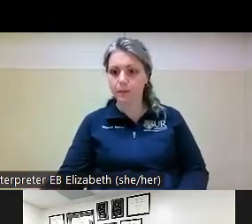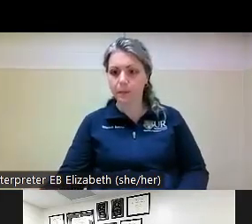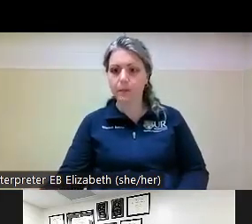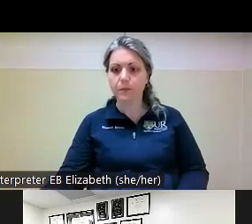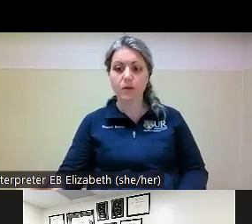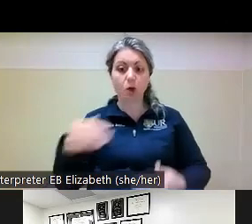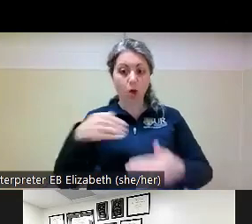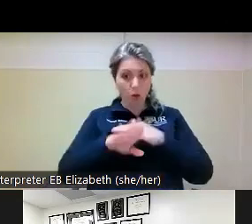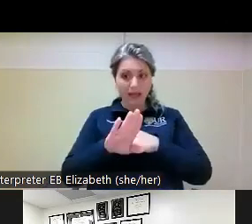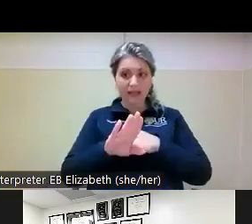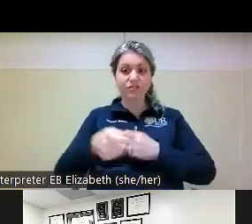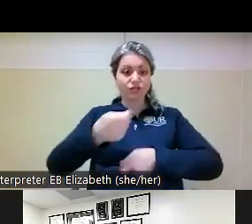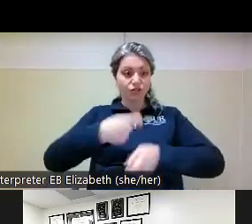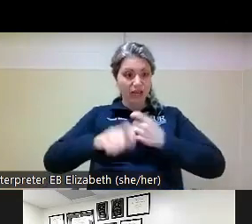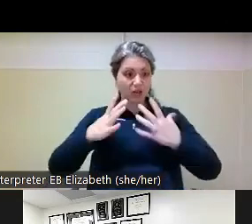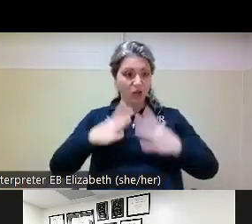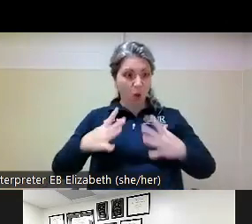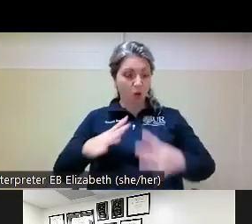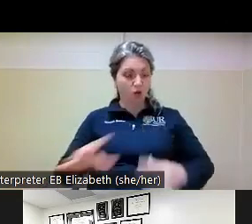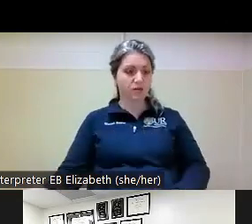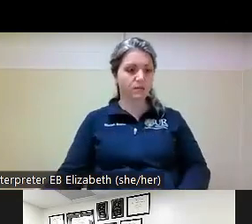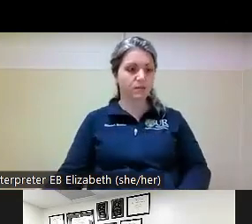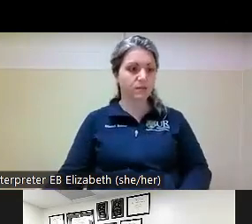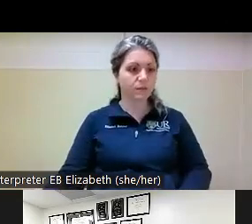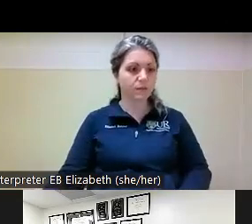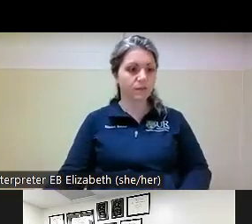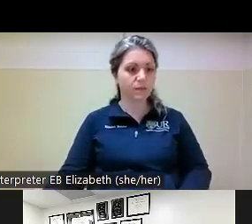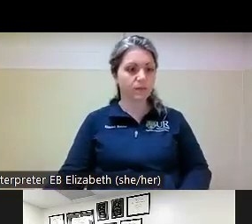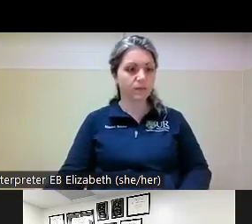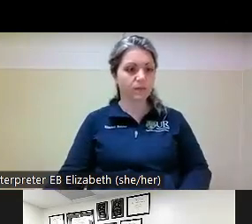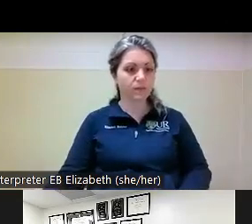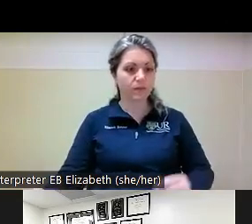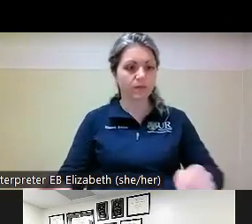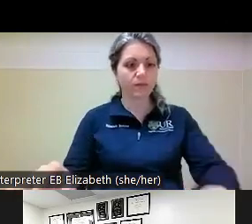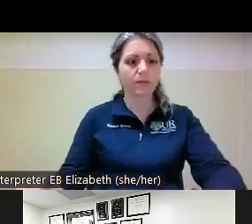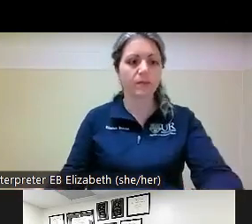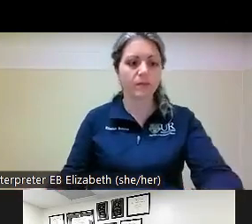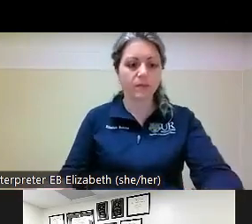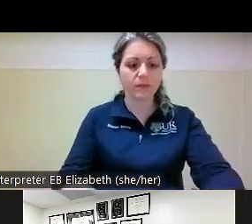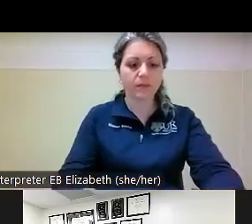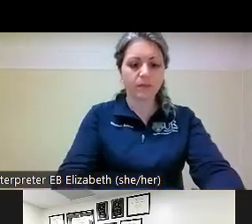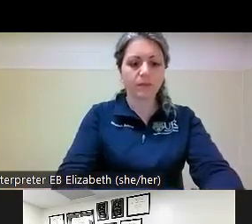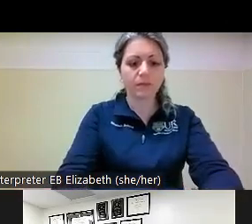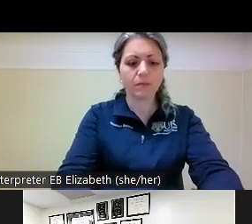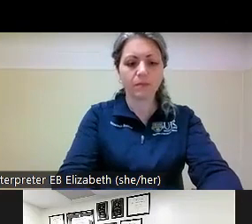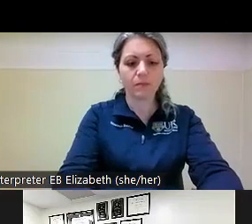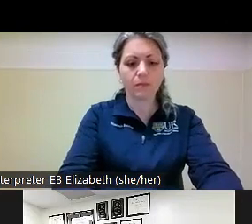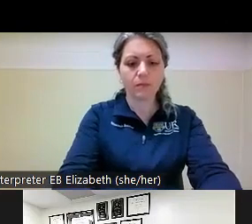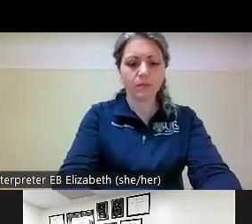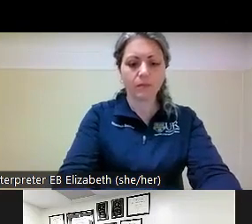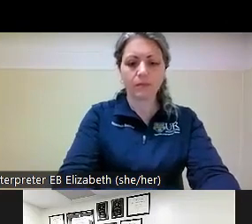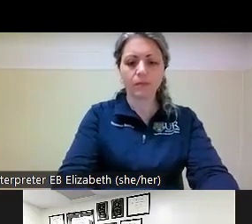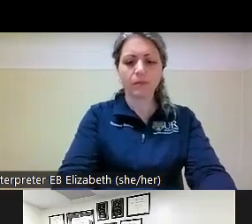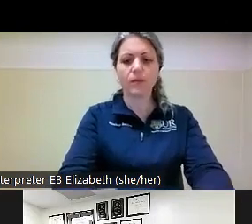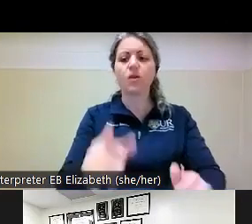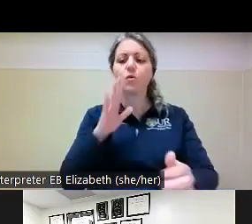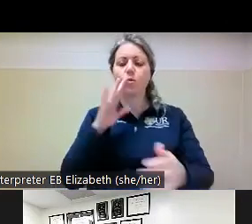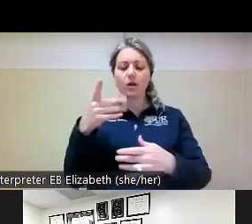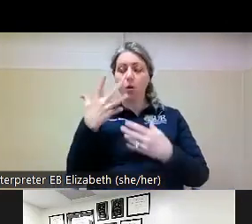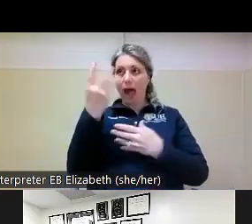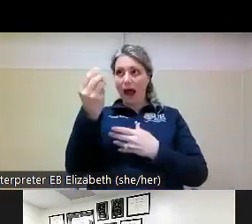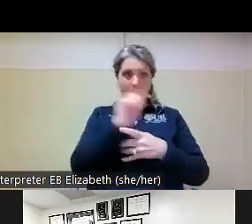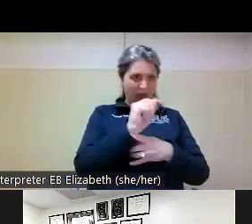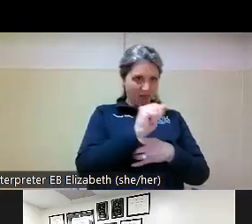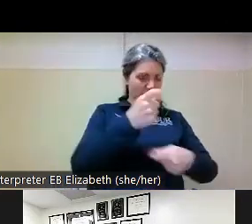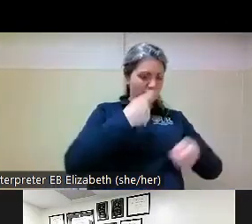gown. And then you will come out of the bathroom and into the